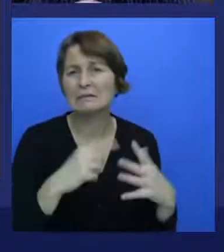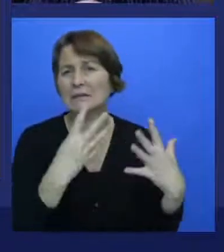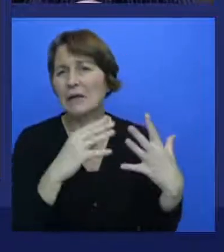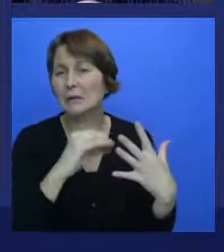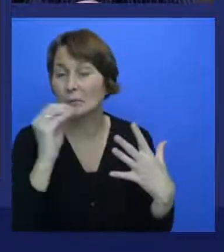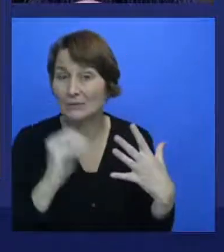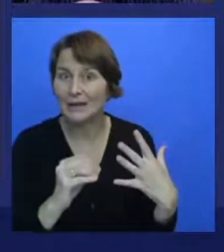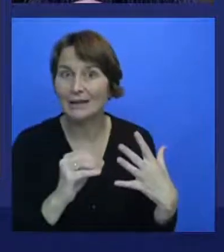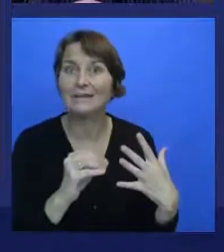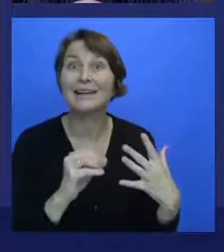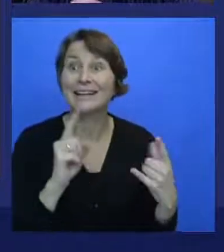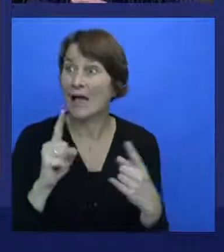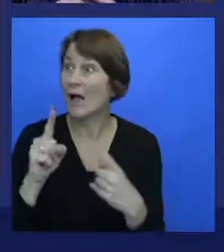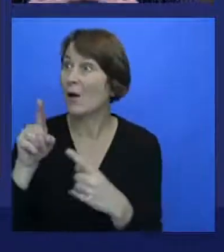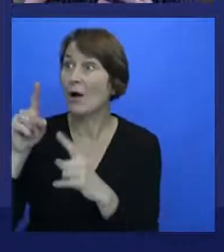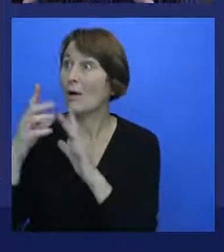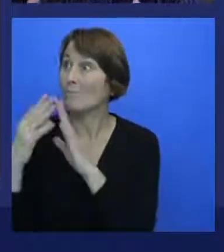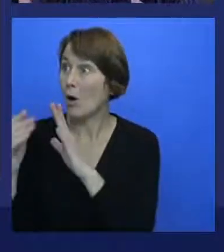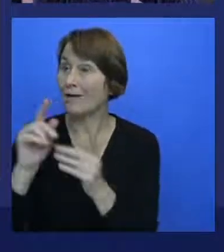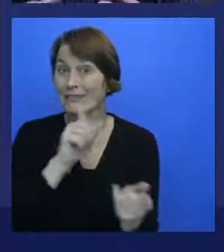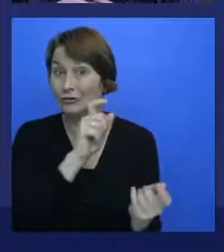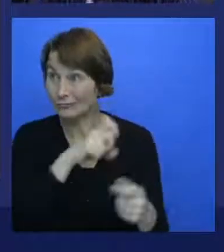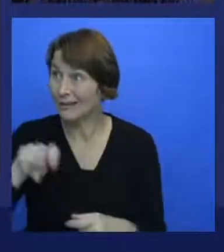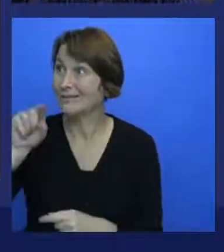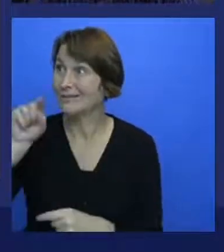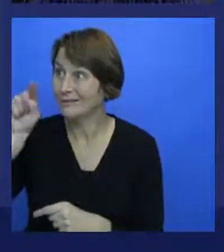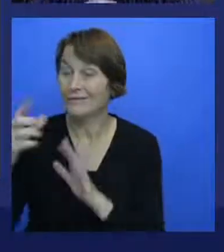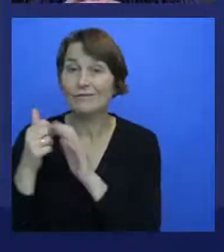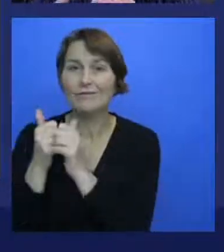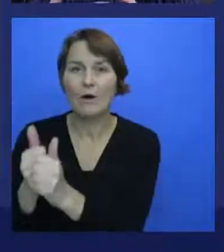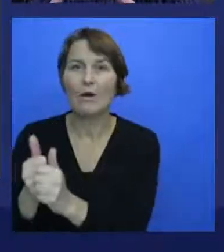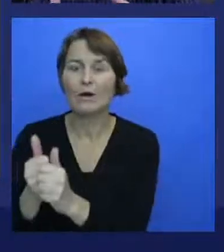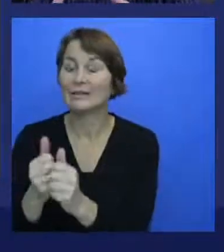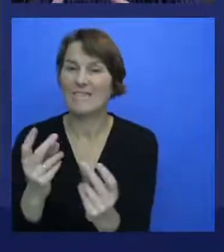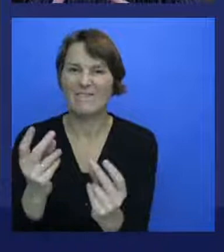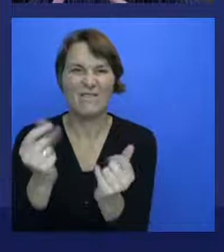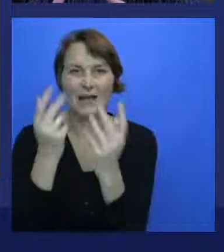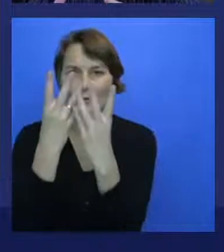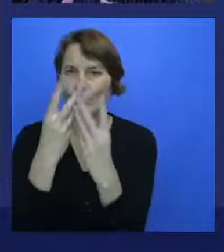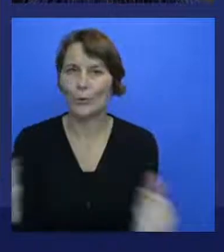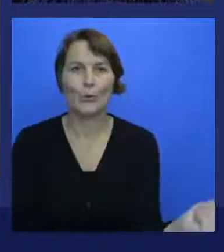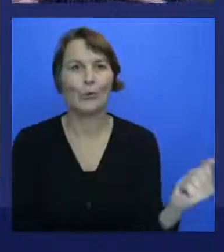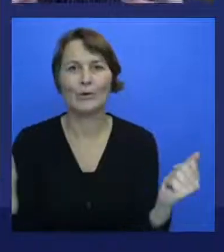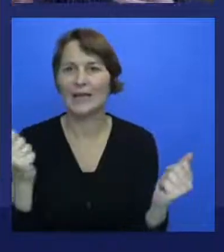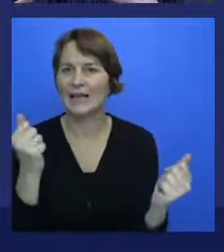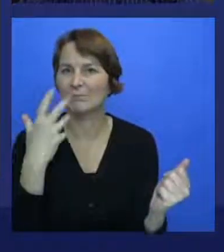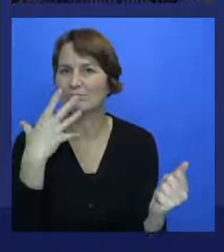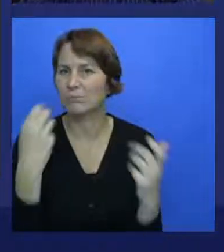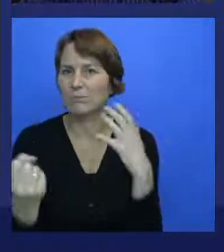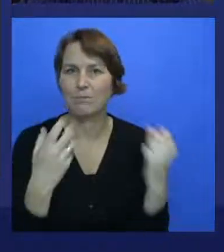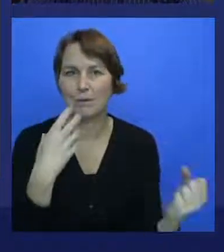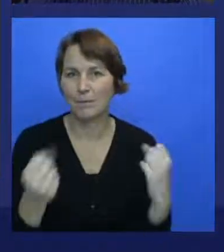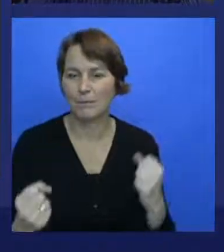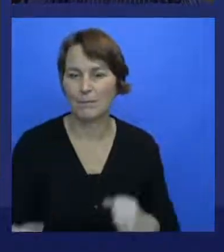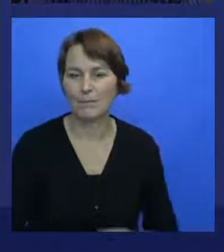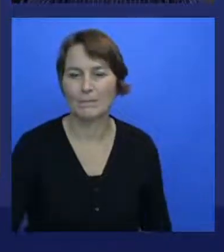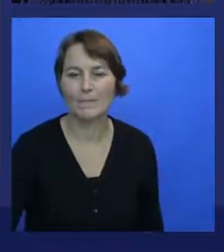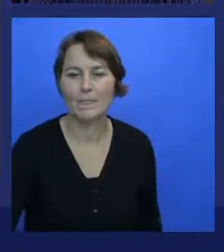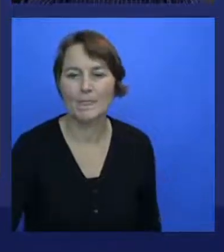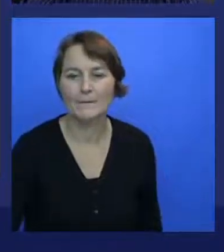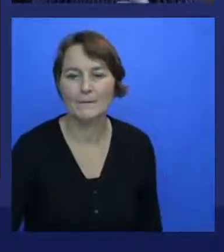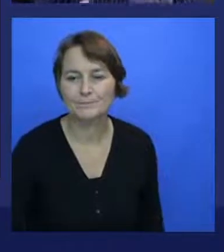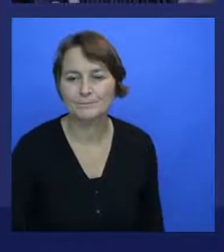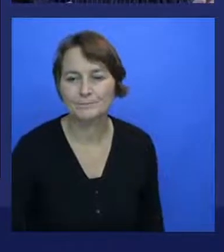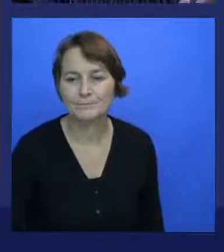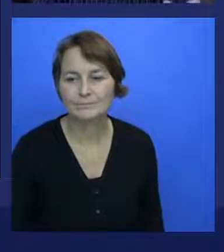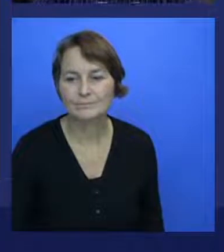model. There's an interesting pattern that's happening here over and over and over again in the evolution of artificial intelligence. And I've got